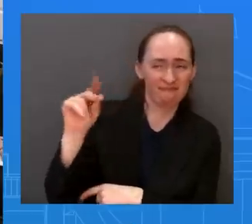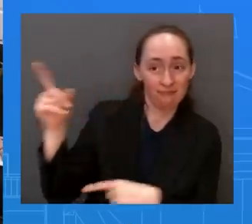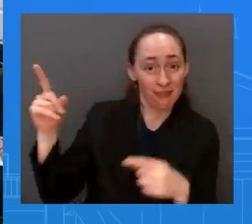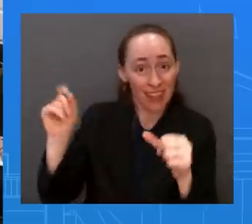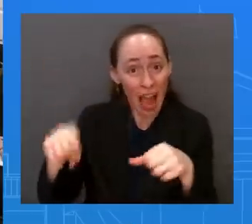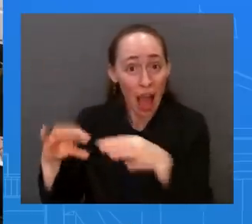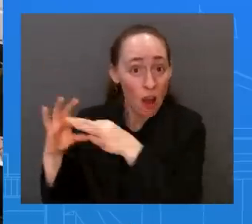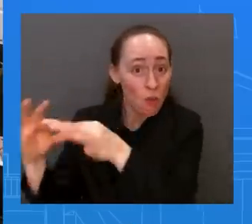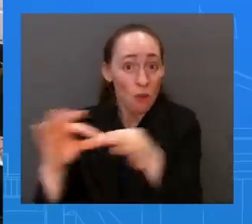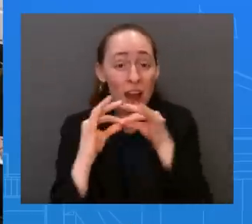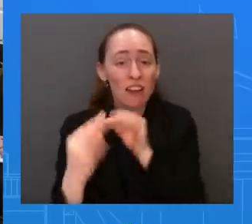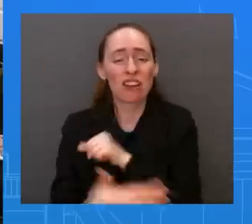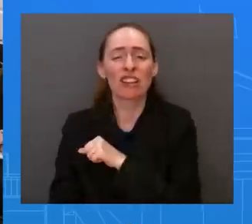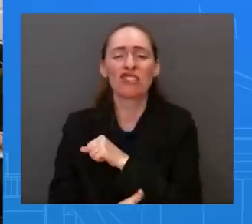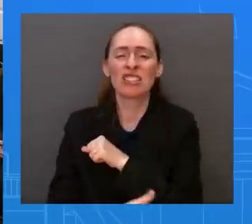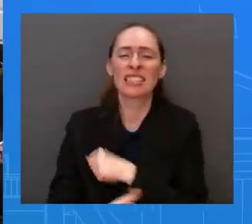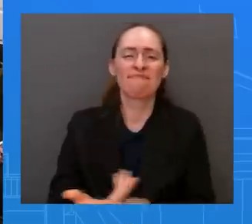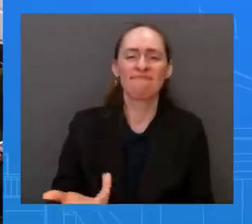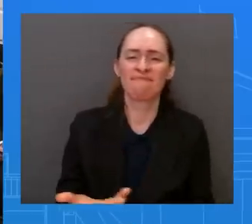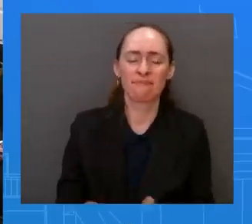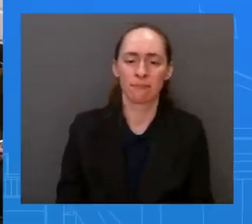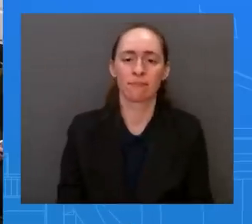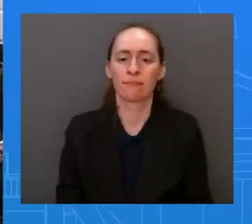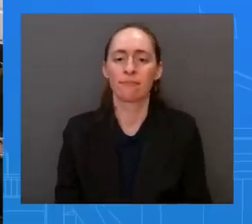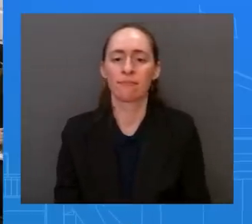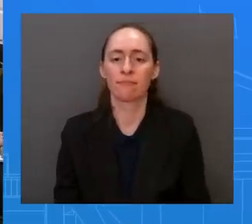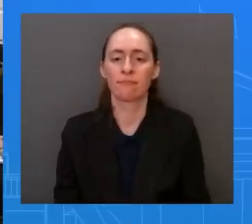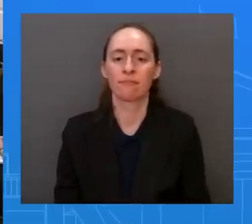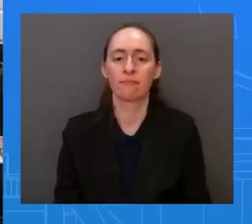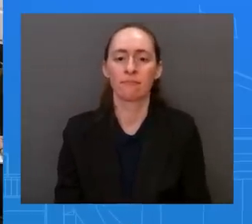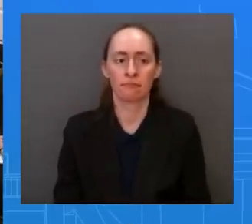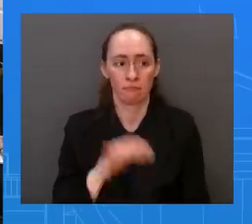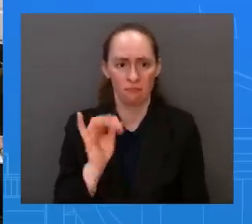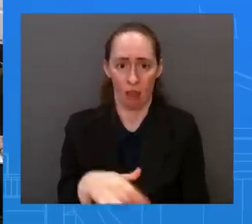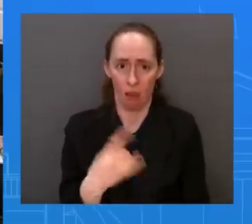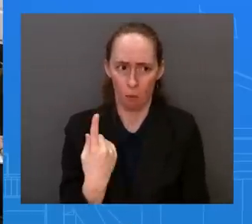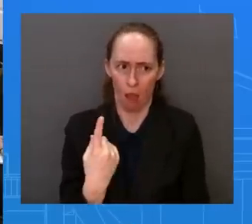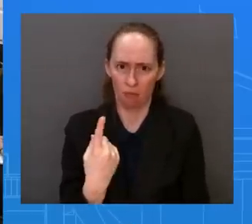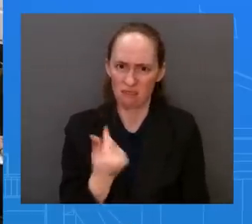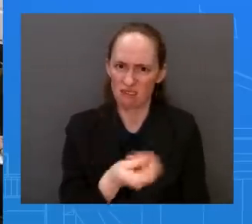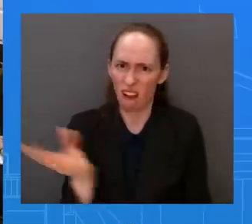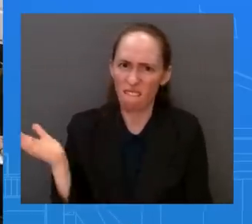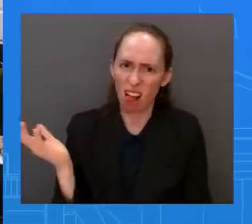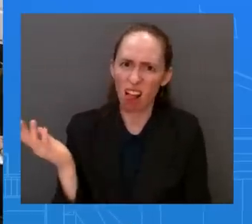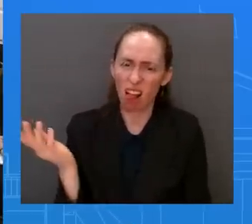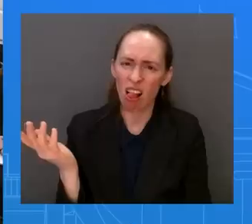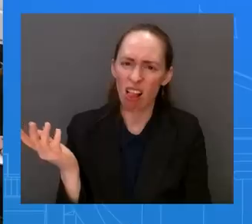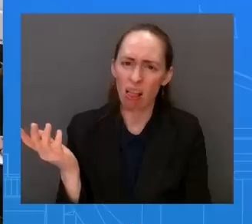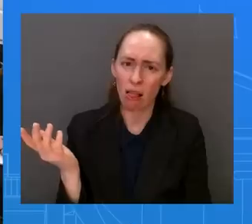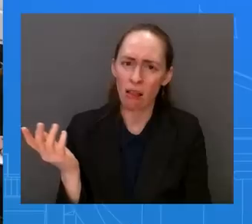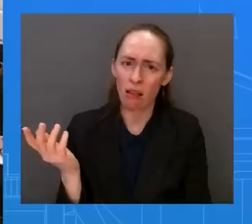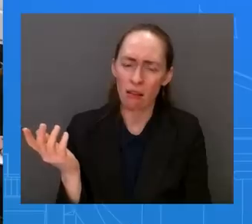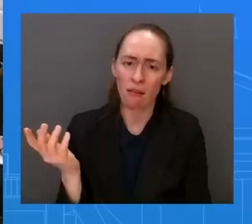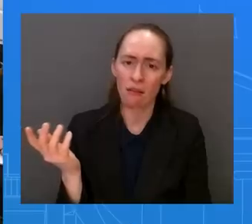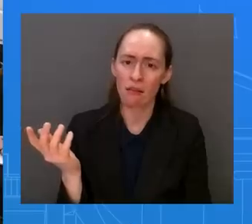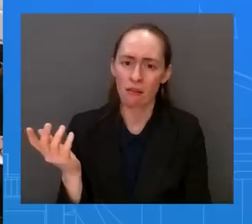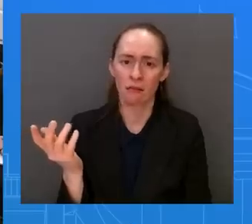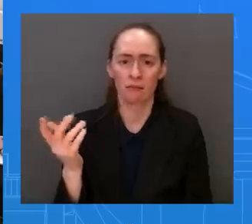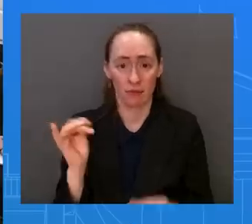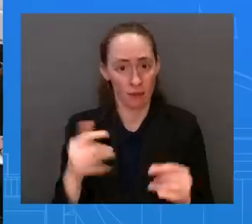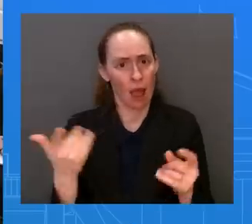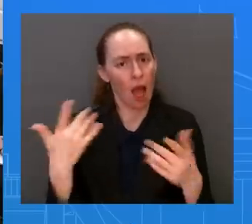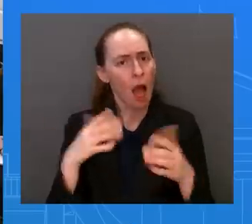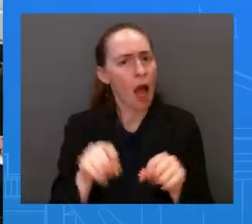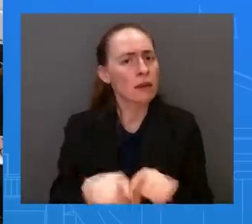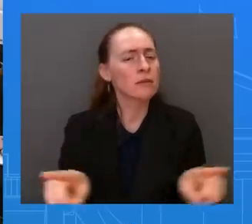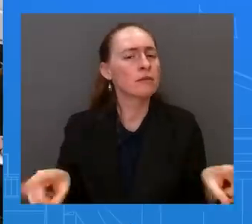you know, is not just a single poll. It's been, you know, versions of that have been repeated in poll after poll, survey after survey,